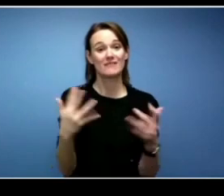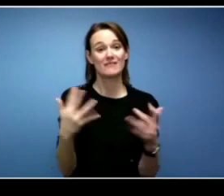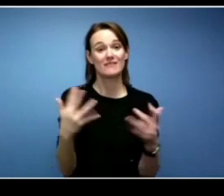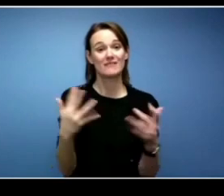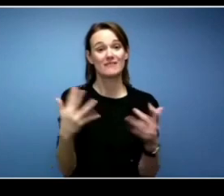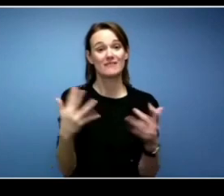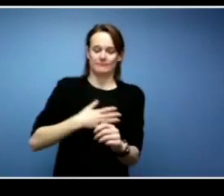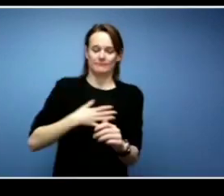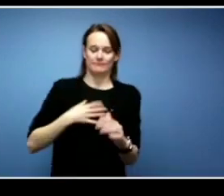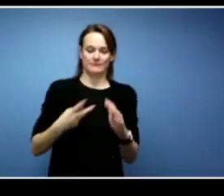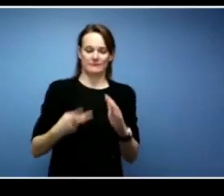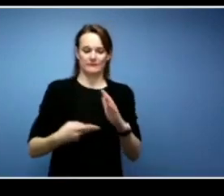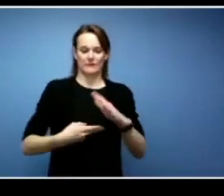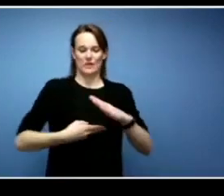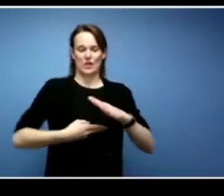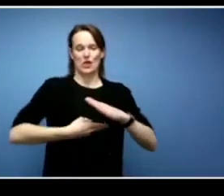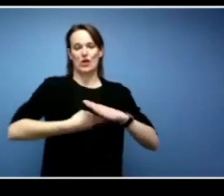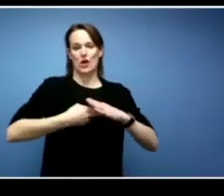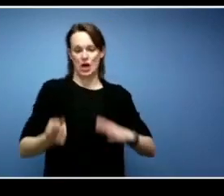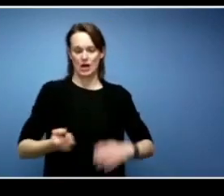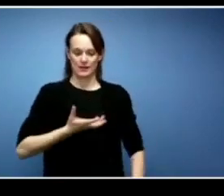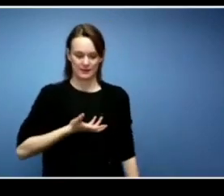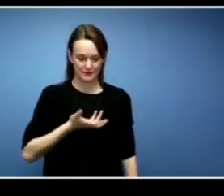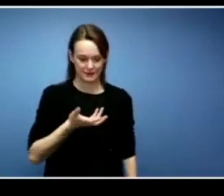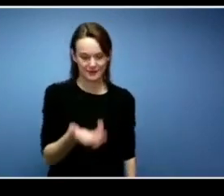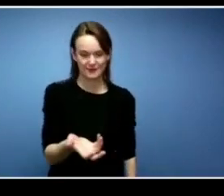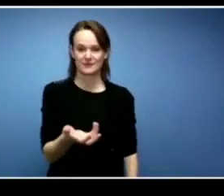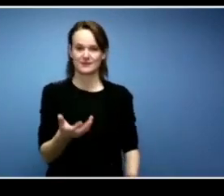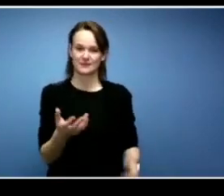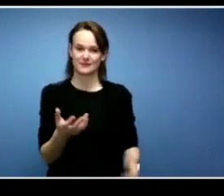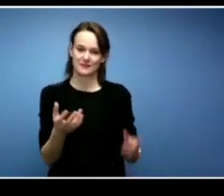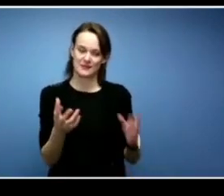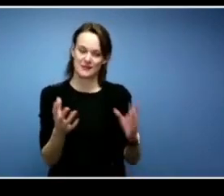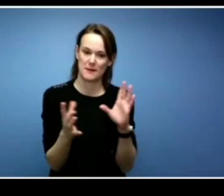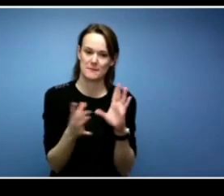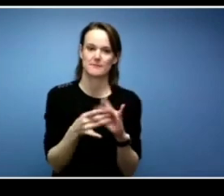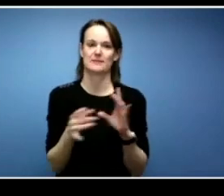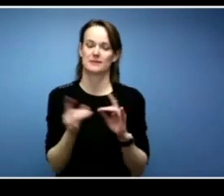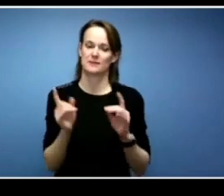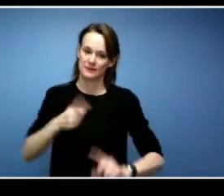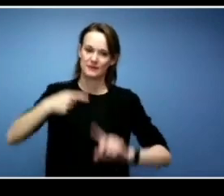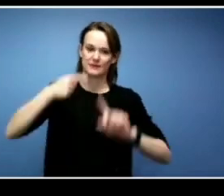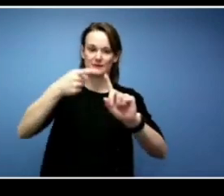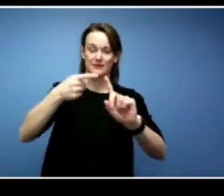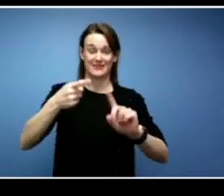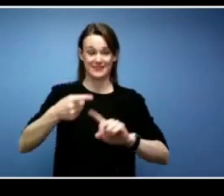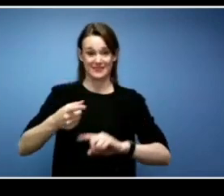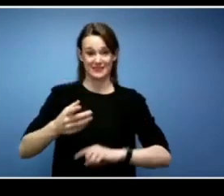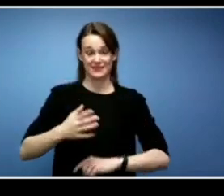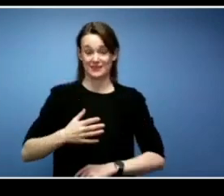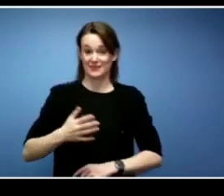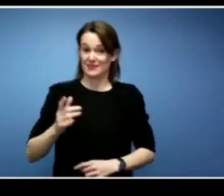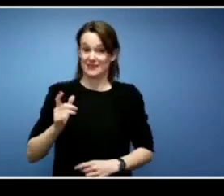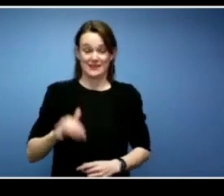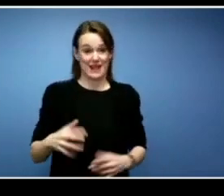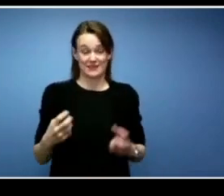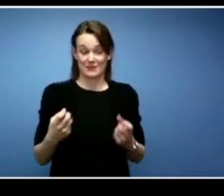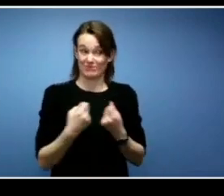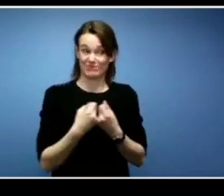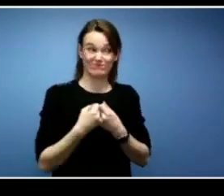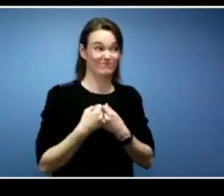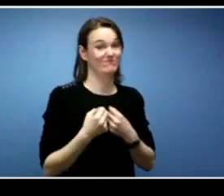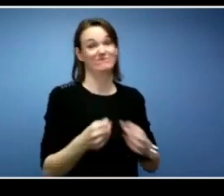Out Loud podcast really is a vulnerable podcast. It's about me telling the world